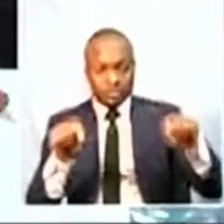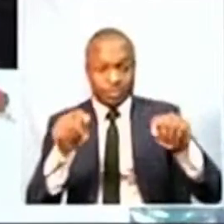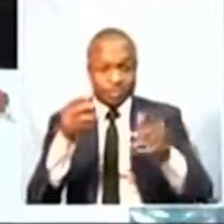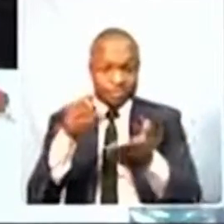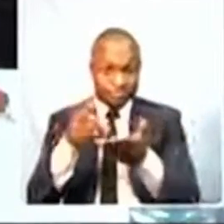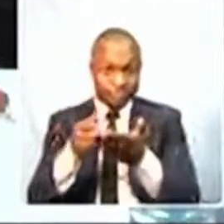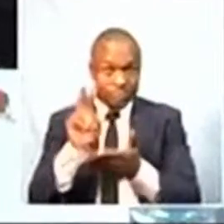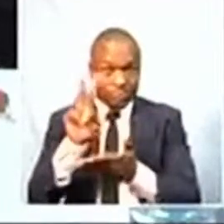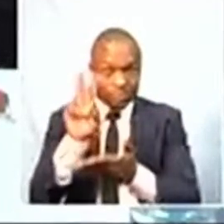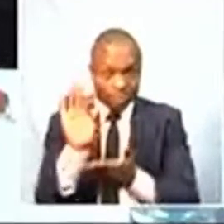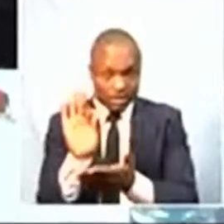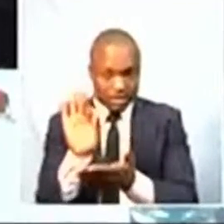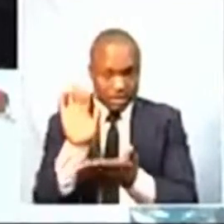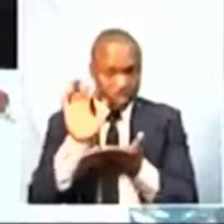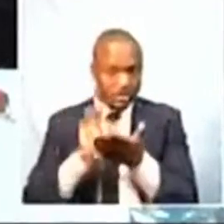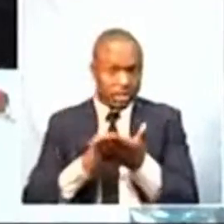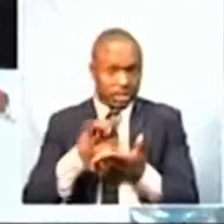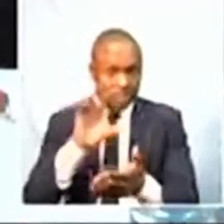is